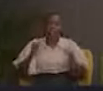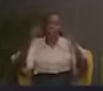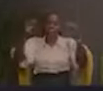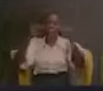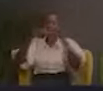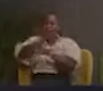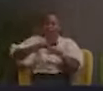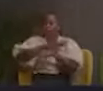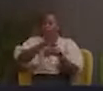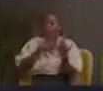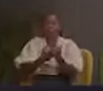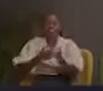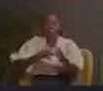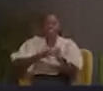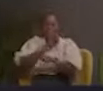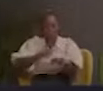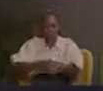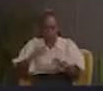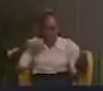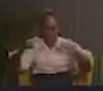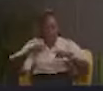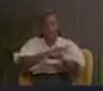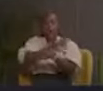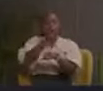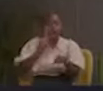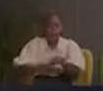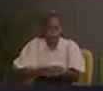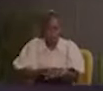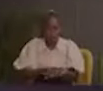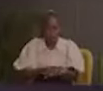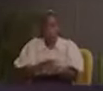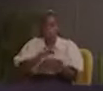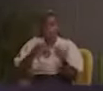nations. Say all. Any nation whatsoever.